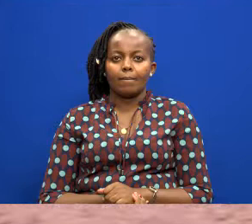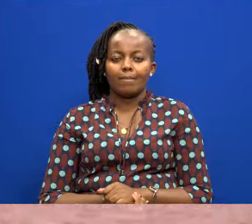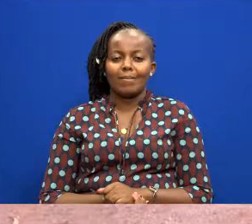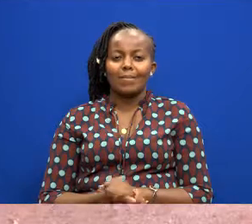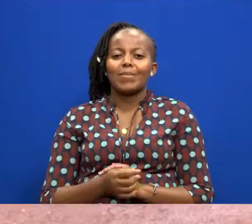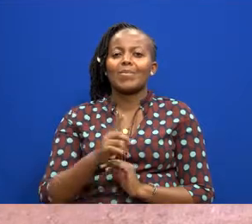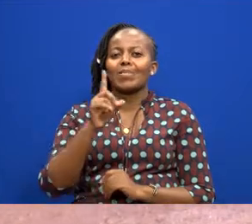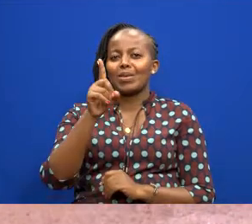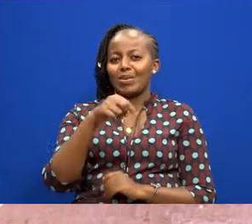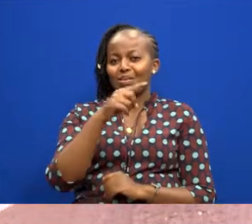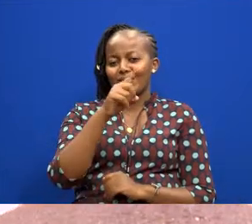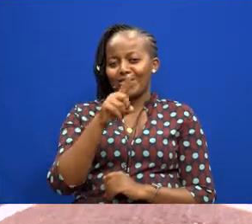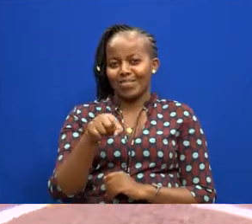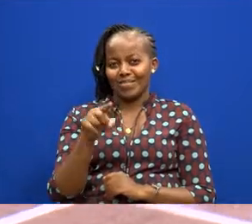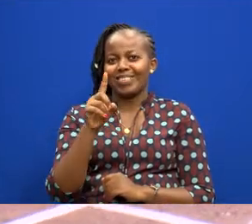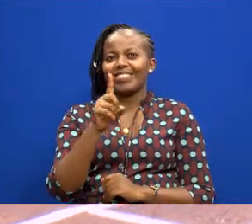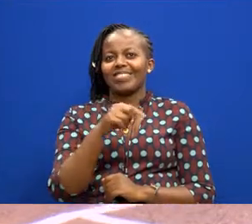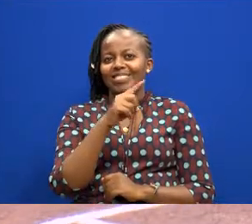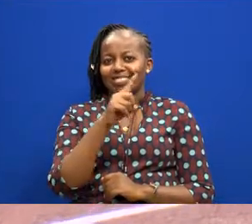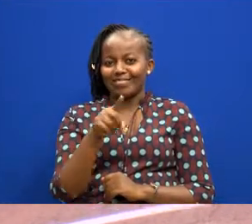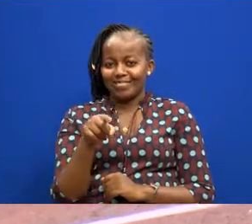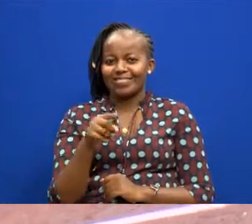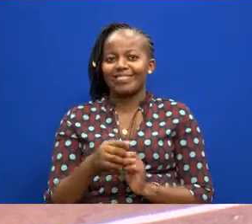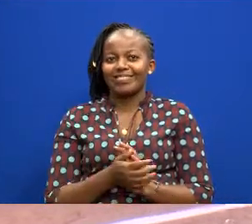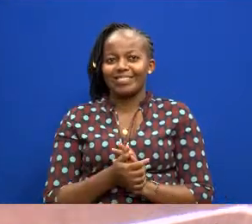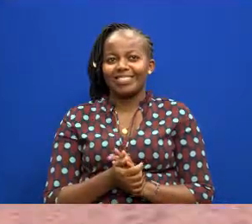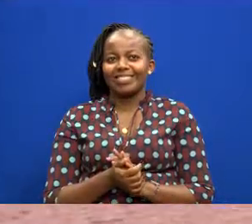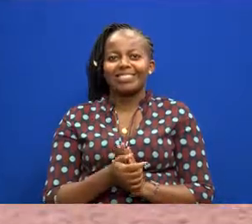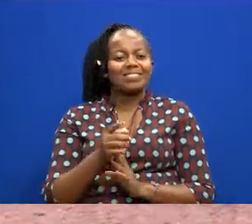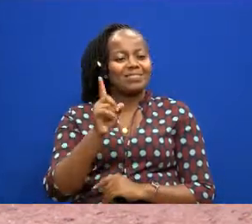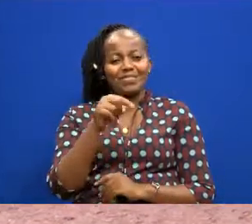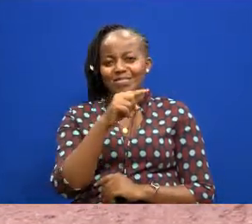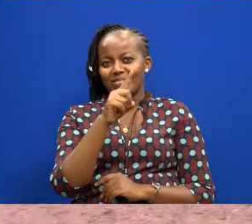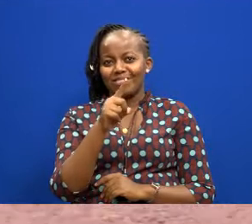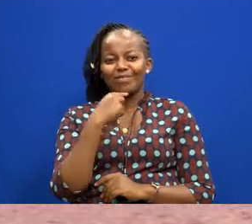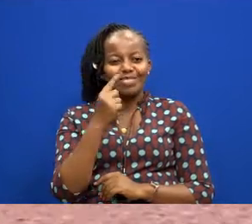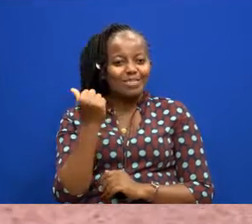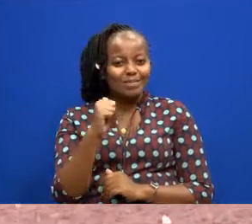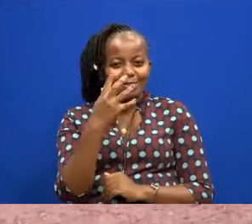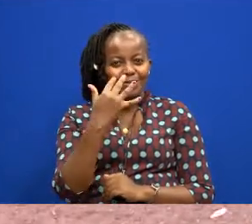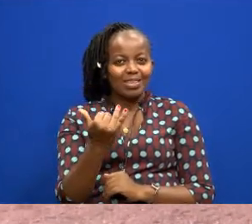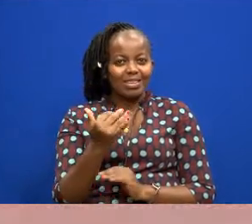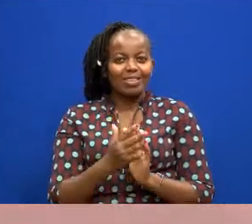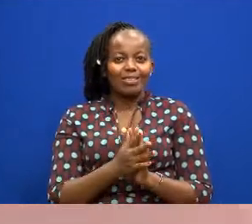Bant. Amebant na msemi. Bant. Amebant na msemi. Unajua umefanya nini?